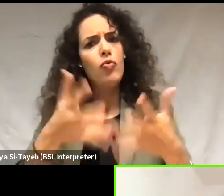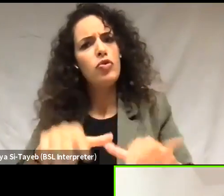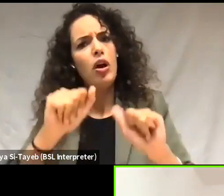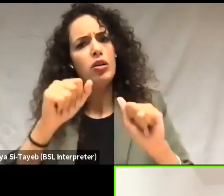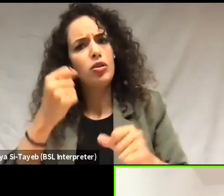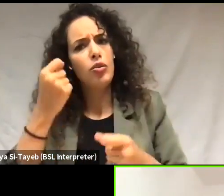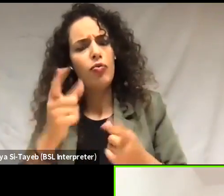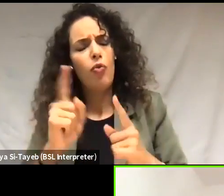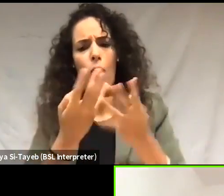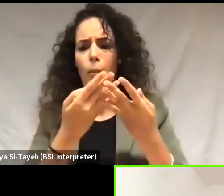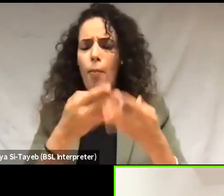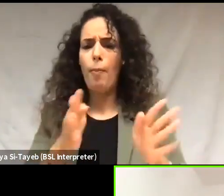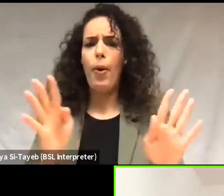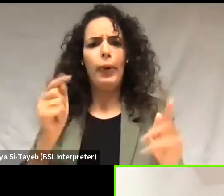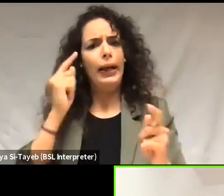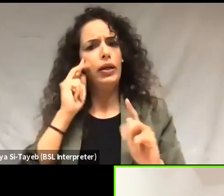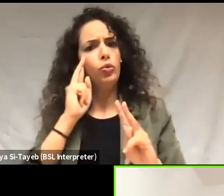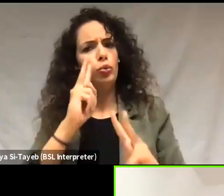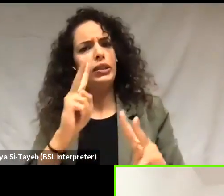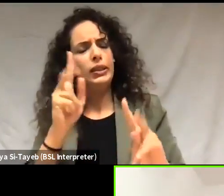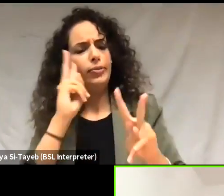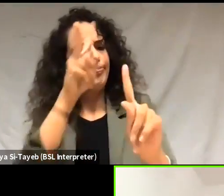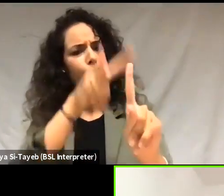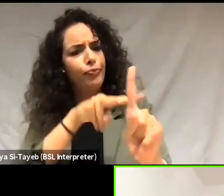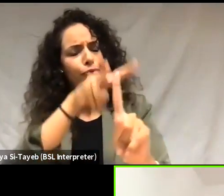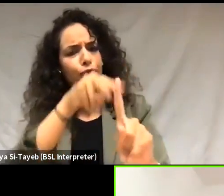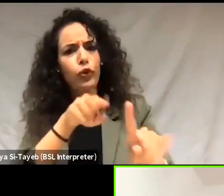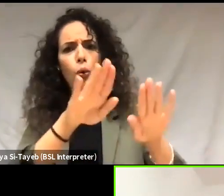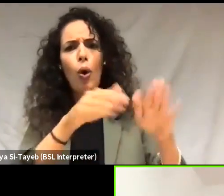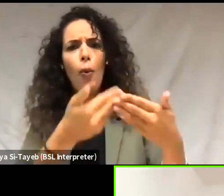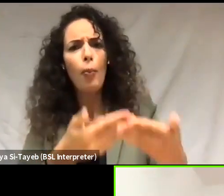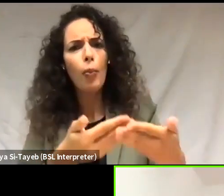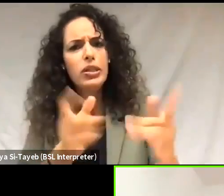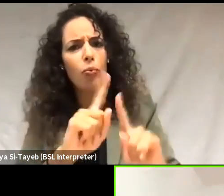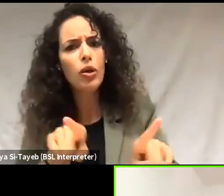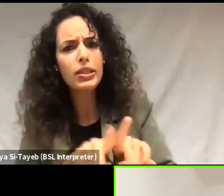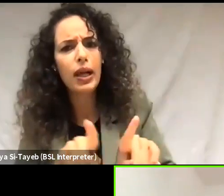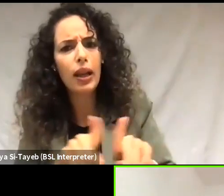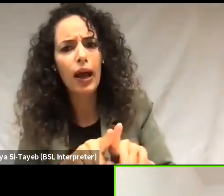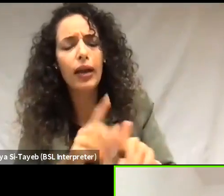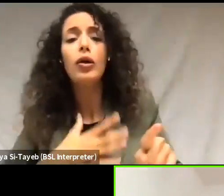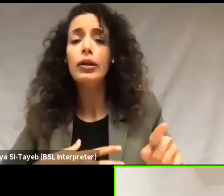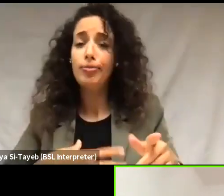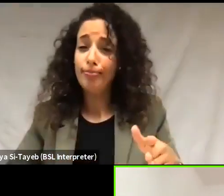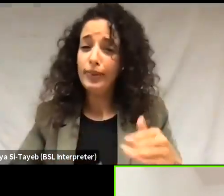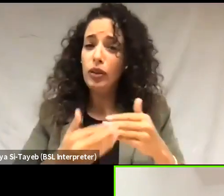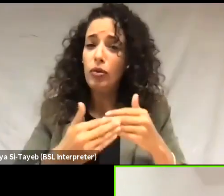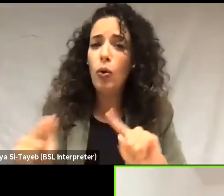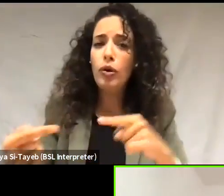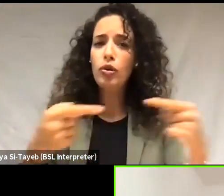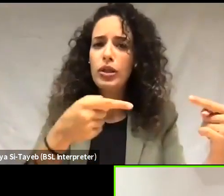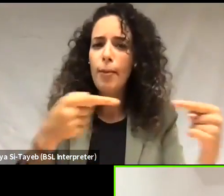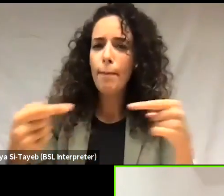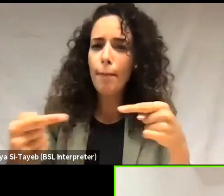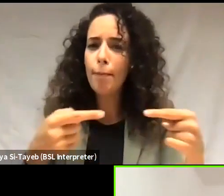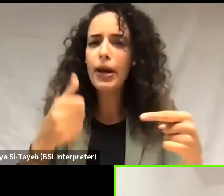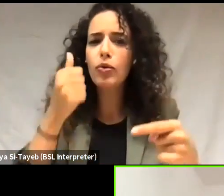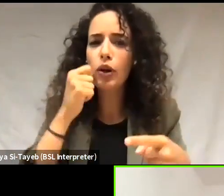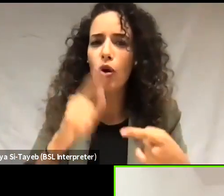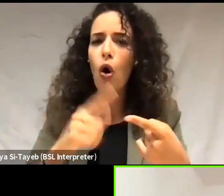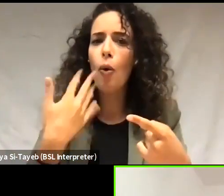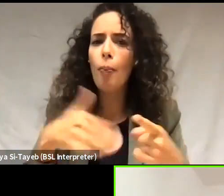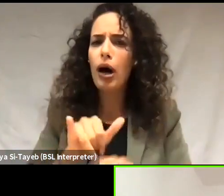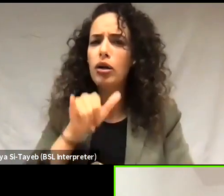Muslims. While this is clearly that deserves coverage and debate, there had been suspicion for some time that the way